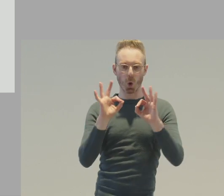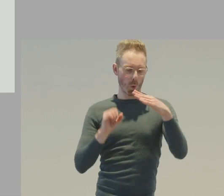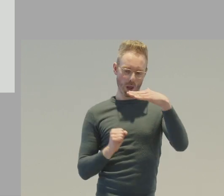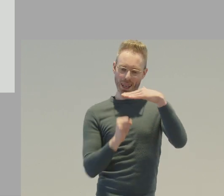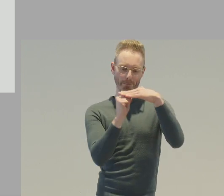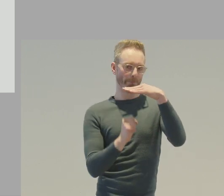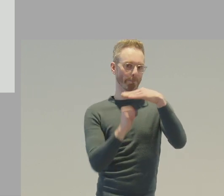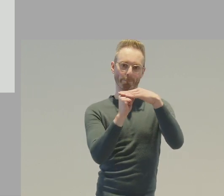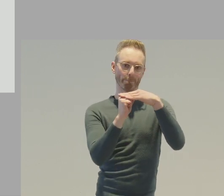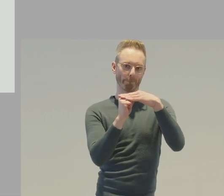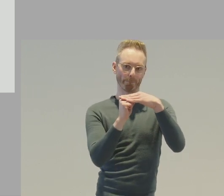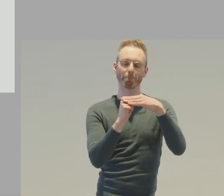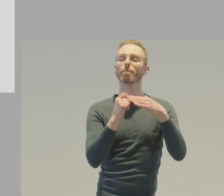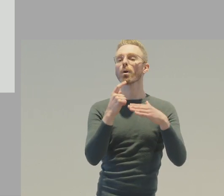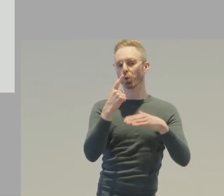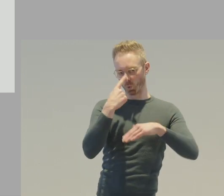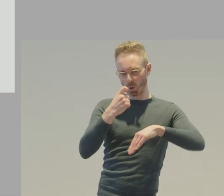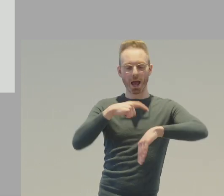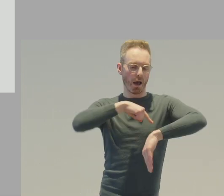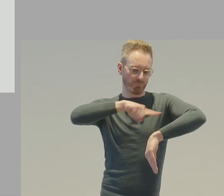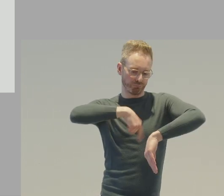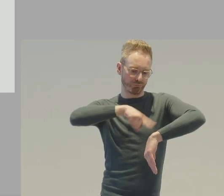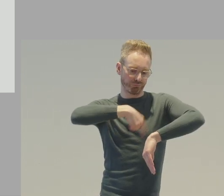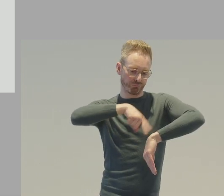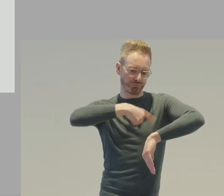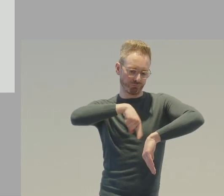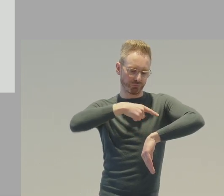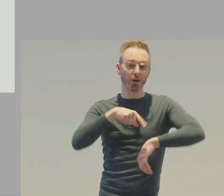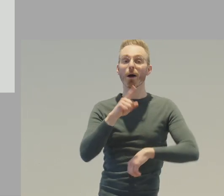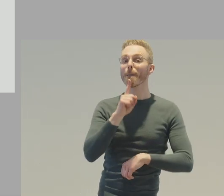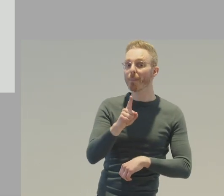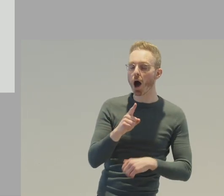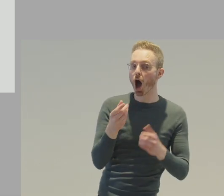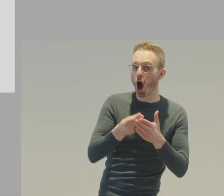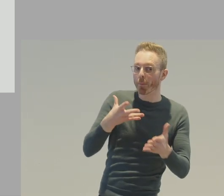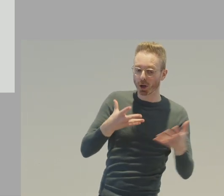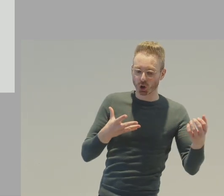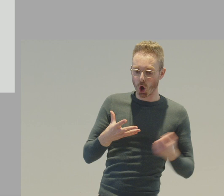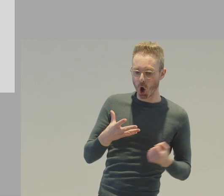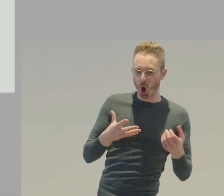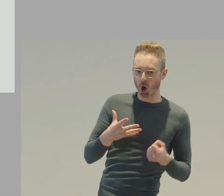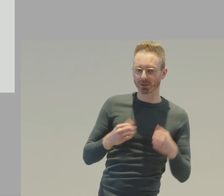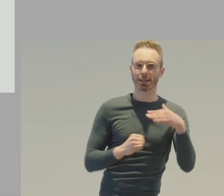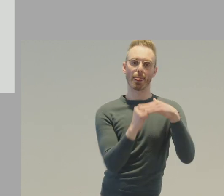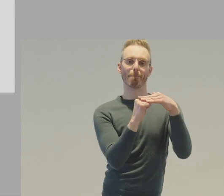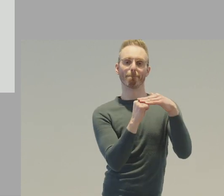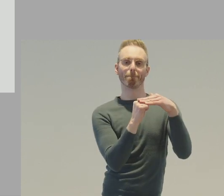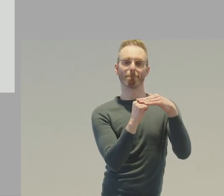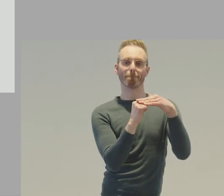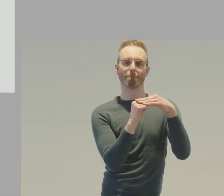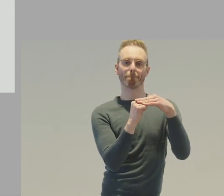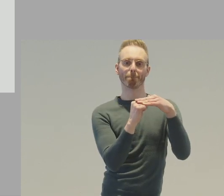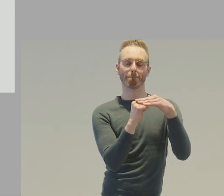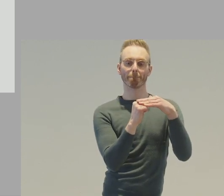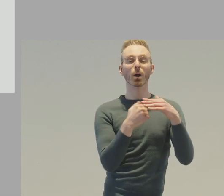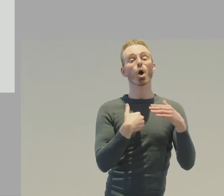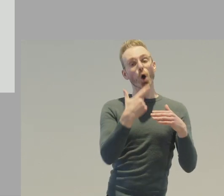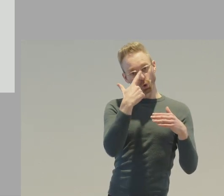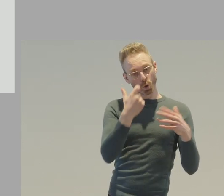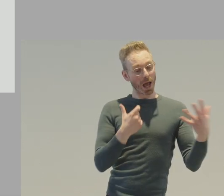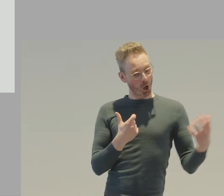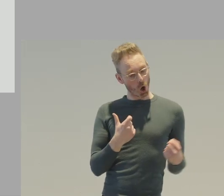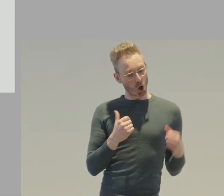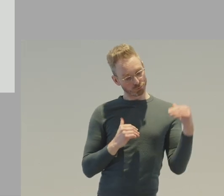many hours you work. There is a limit to how much you can earn, but you can earn a certain amount before it affects your universal